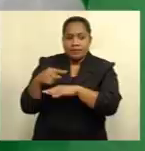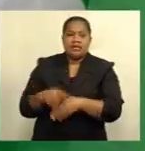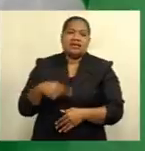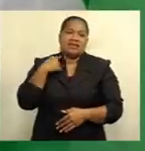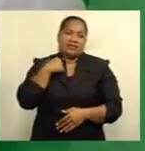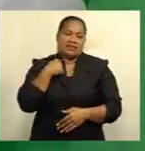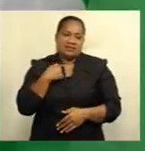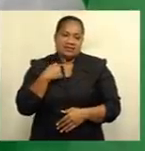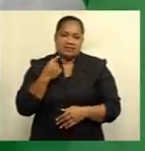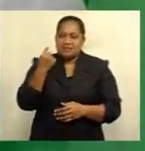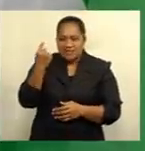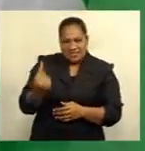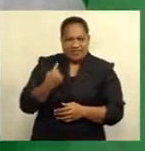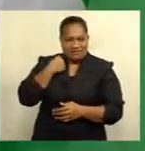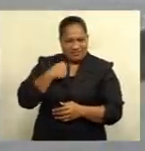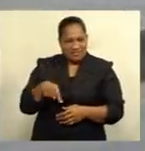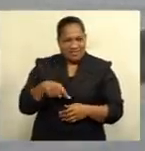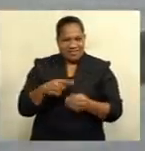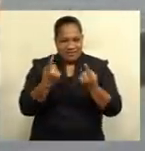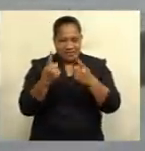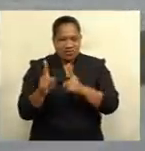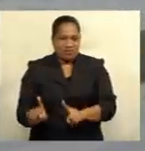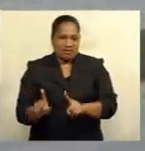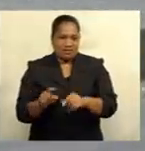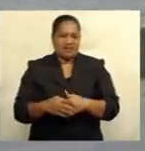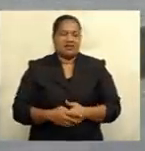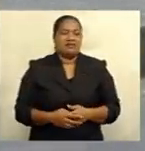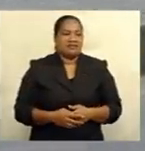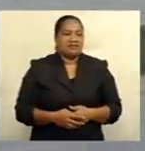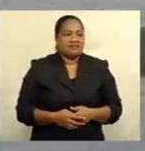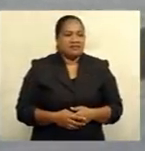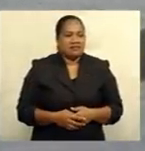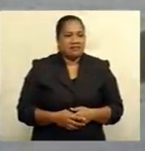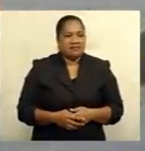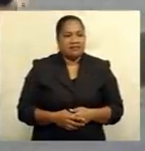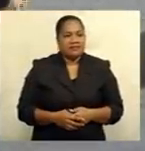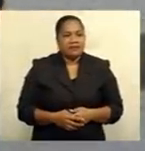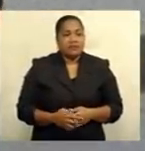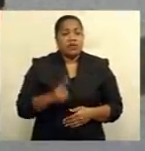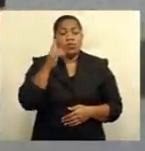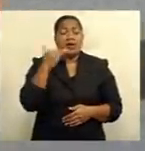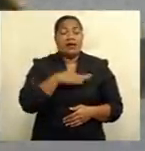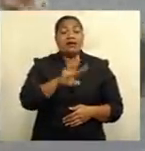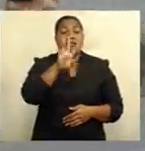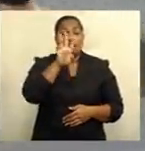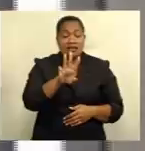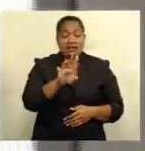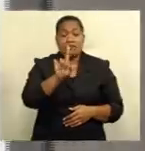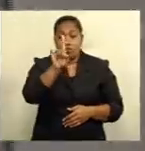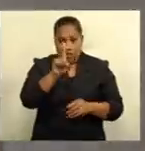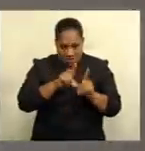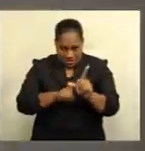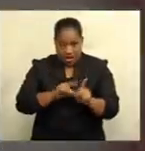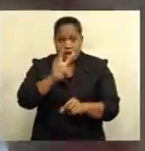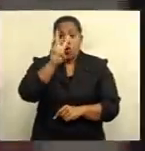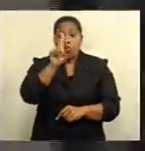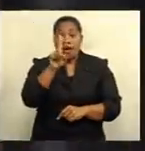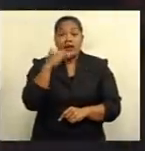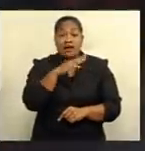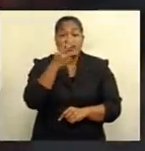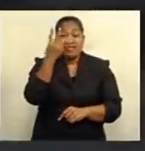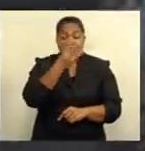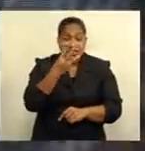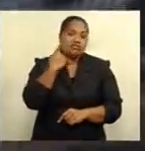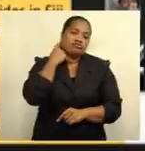year. Fiji has an average suicide cases of 103 per year and 113 attempted